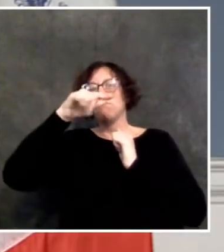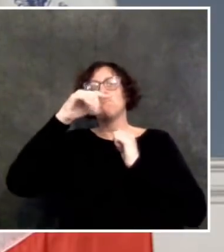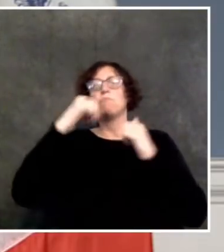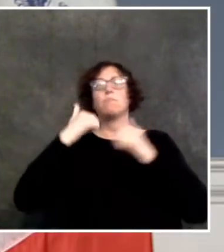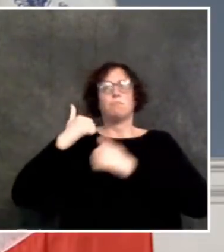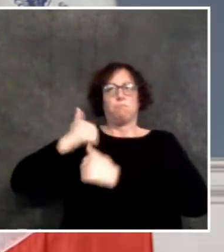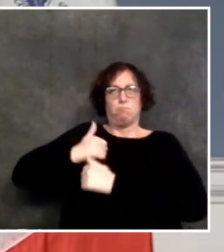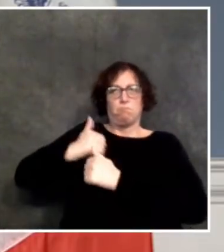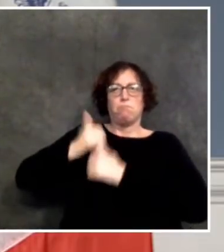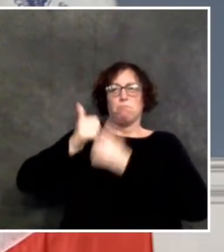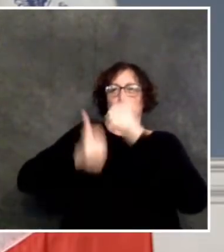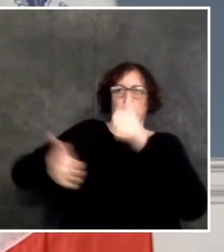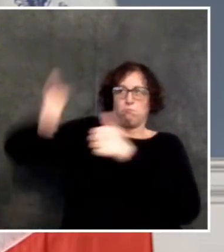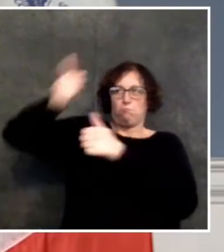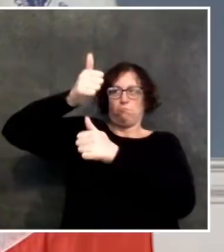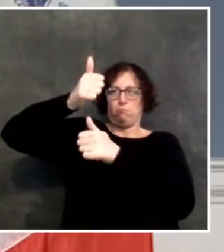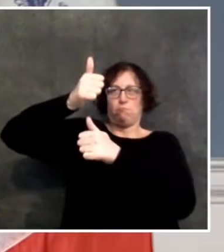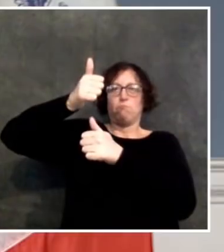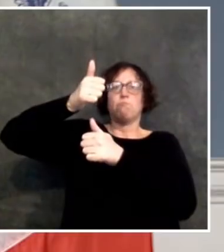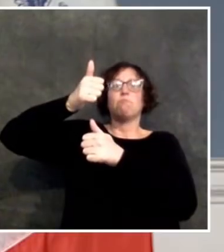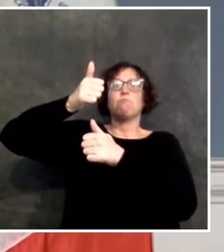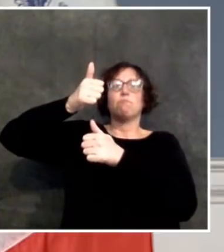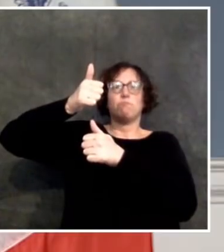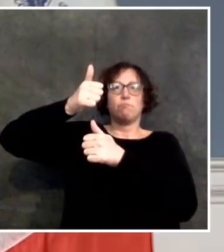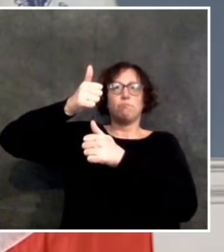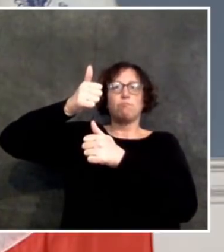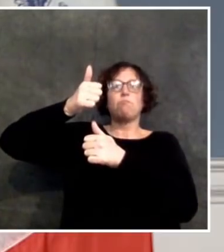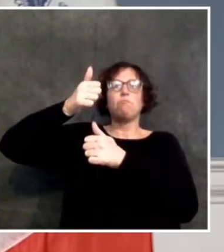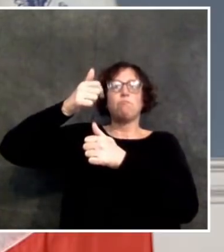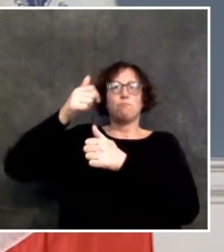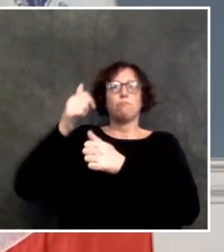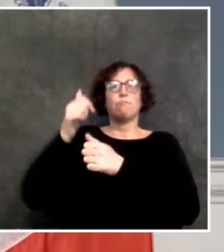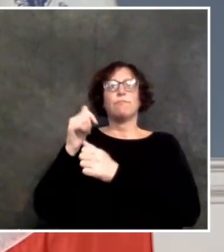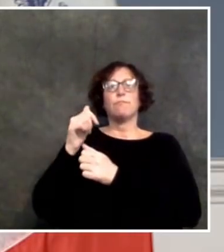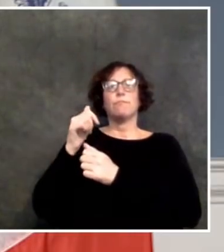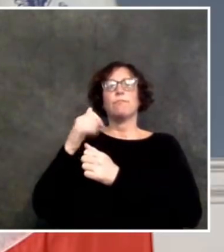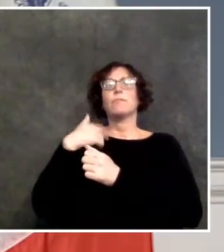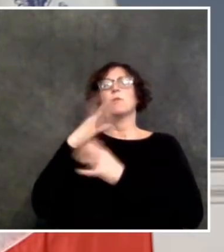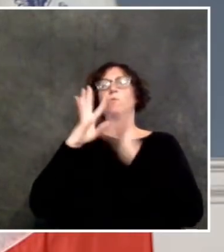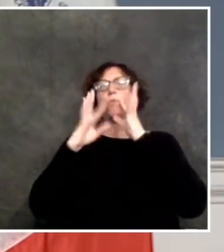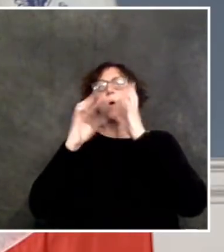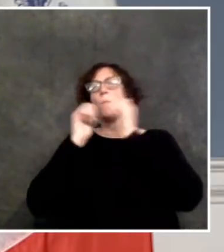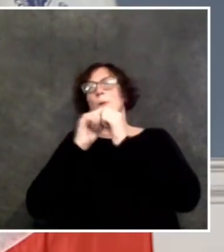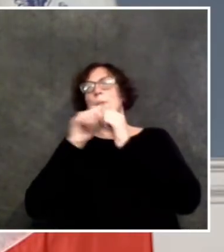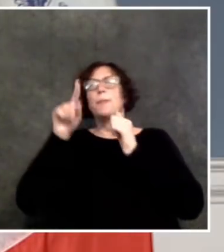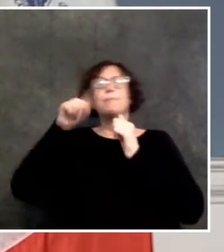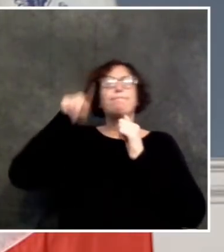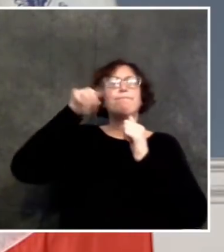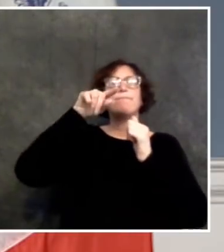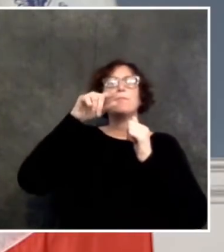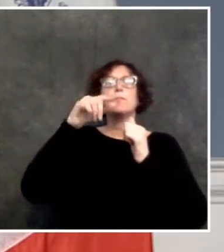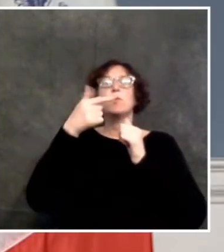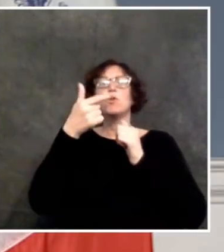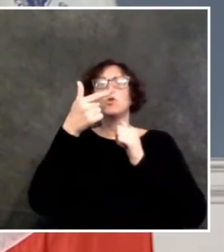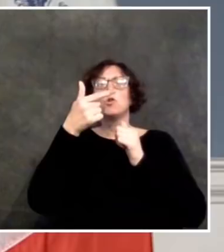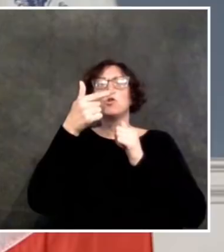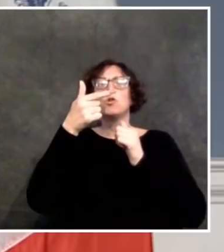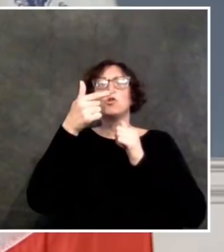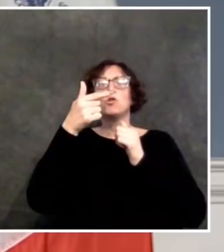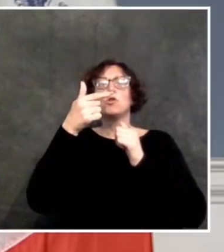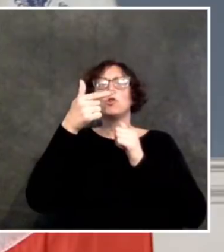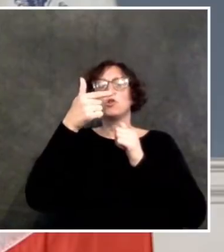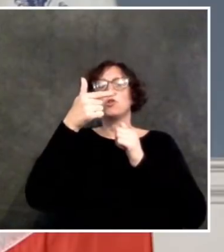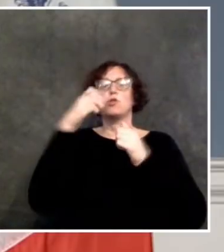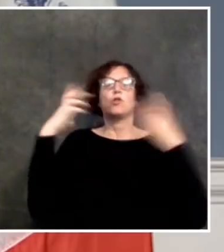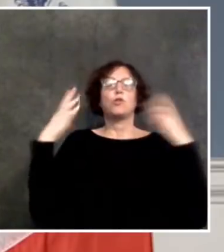as I talked to you earlier, I talked to Secretary Esper, I talked to General Milley. So it's a conversation that's been going on over the last 24, 48